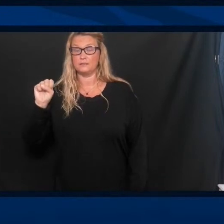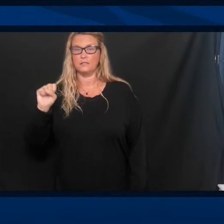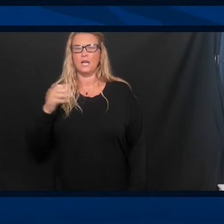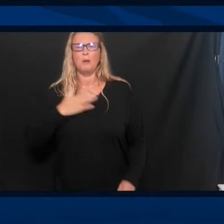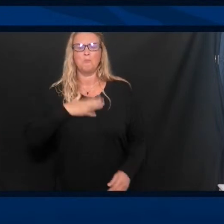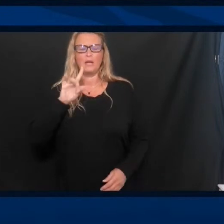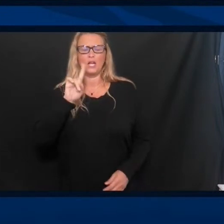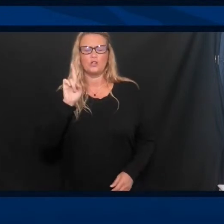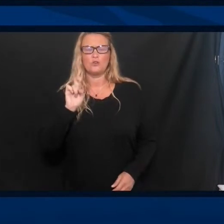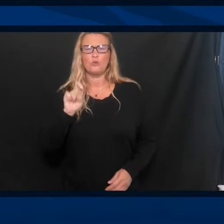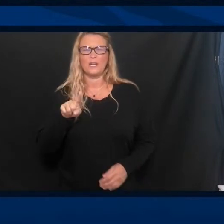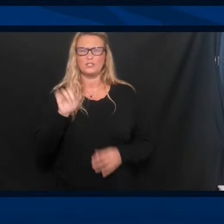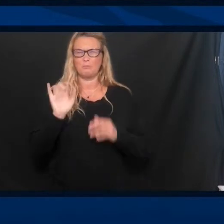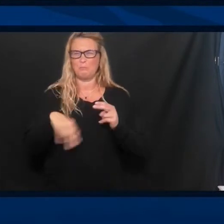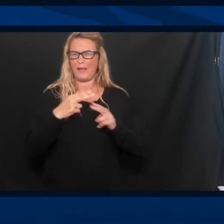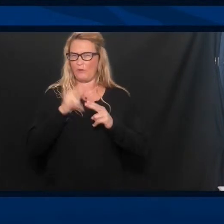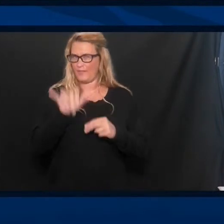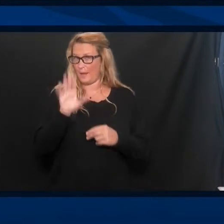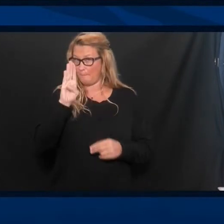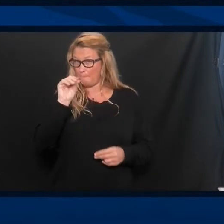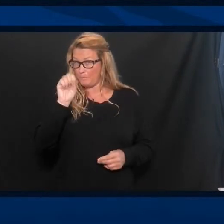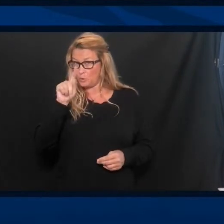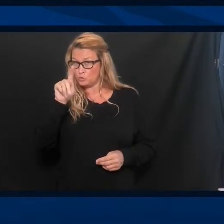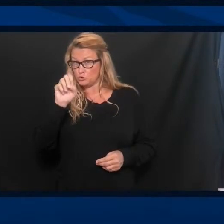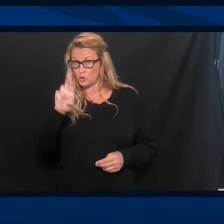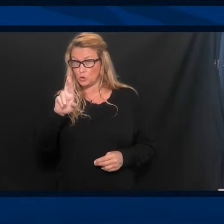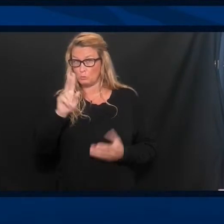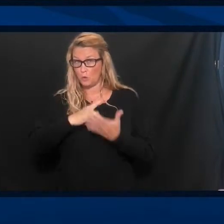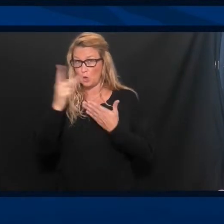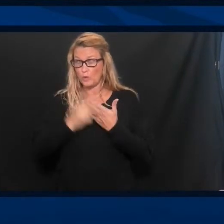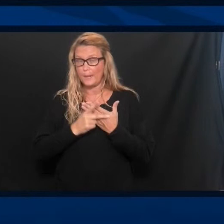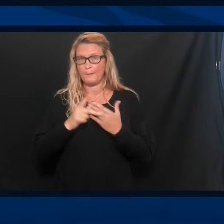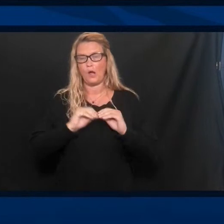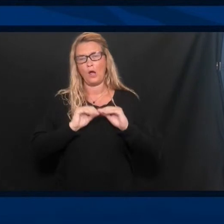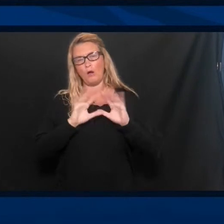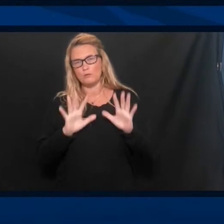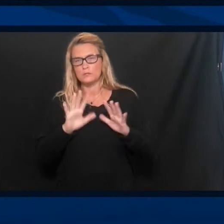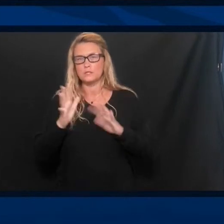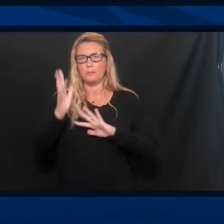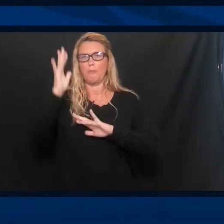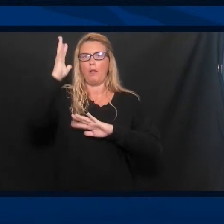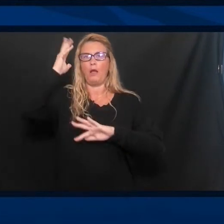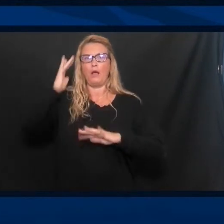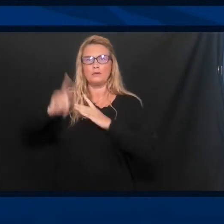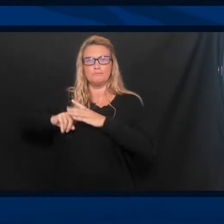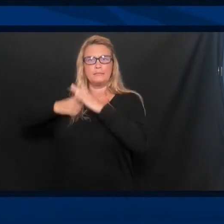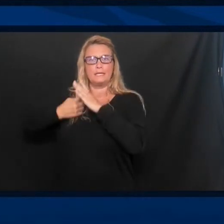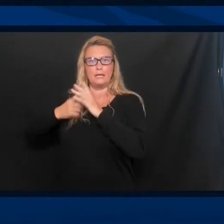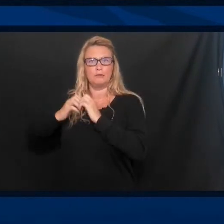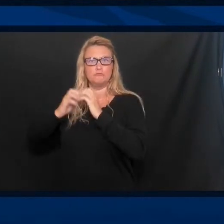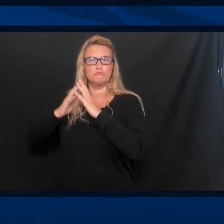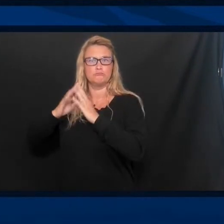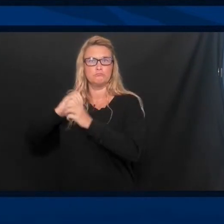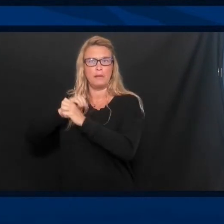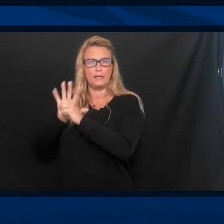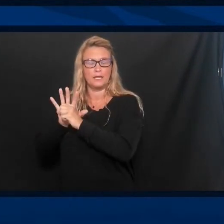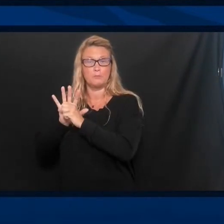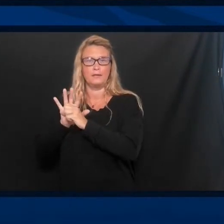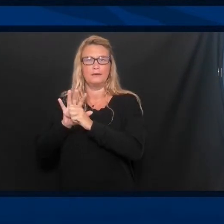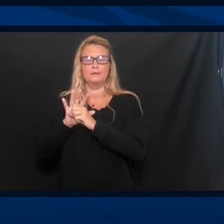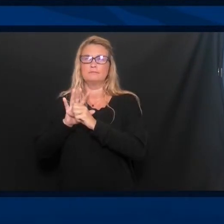this booster shot program. Obviously, in the beginning of the pandemic, in the beginning of having